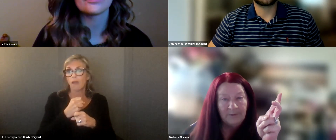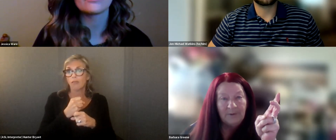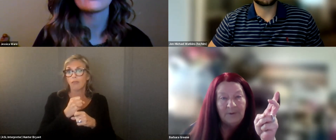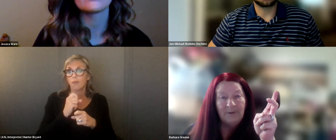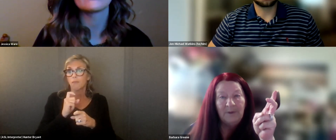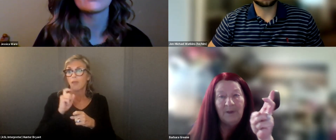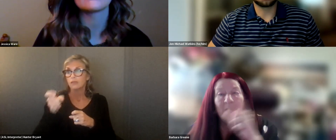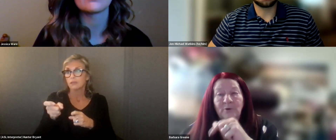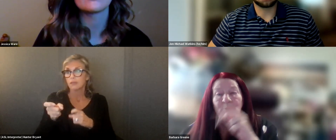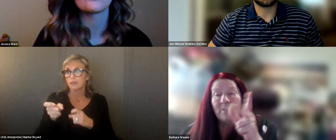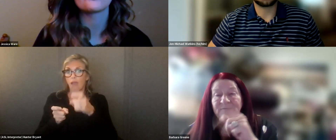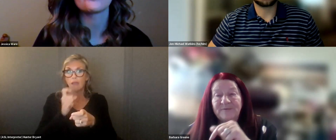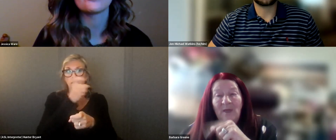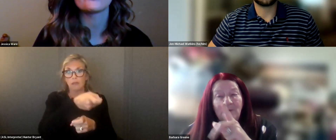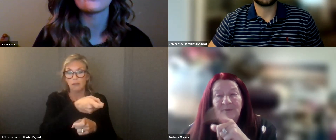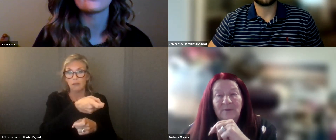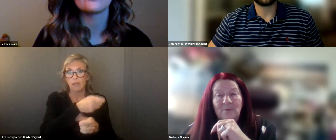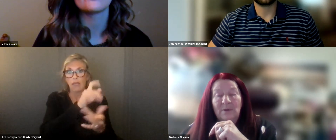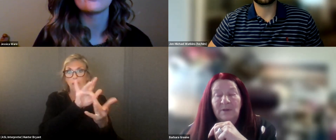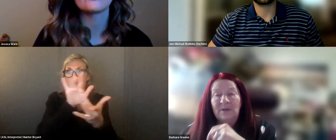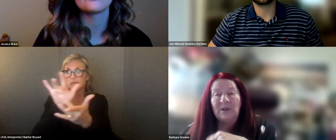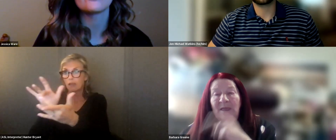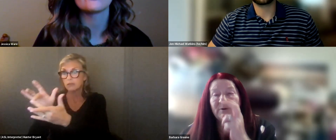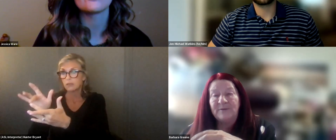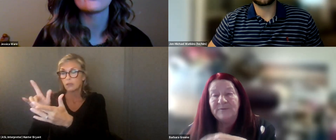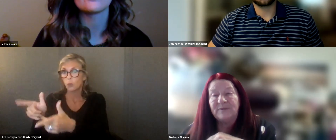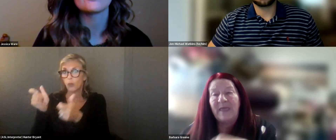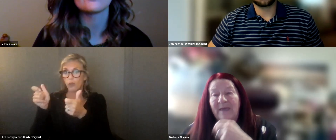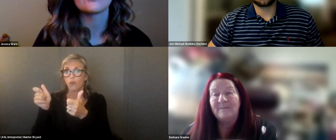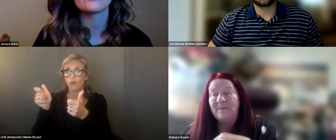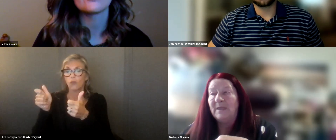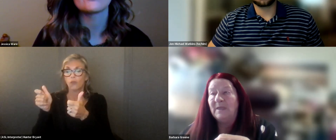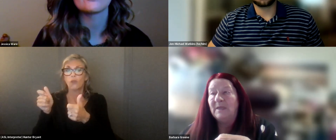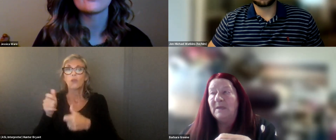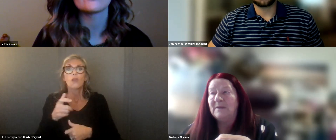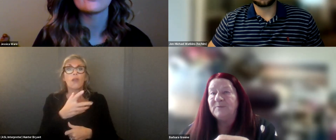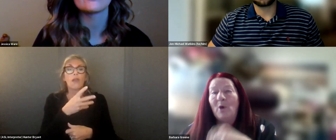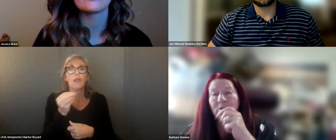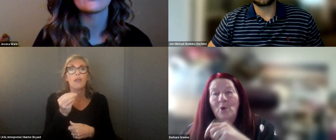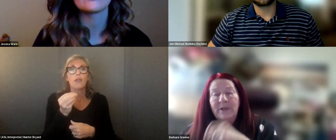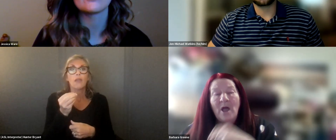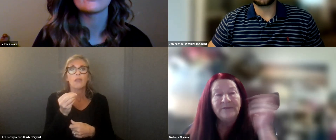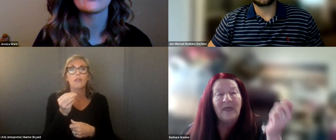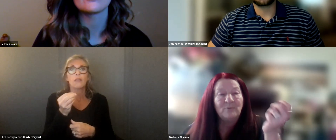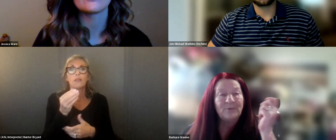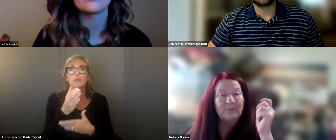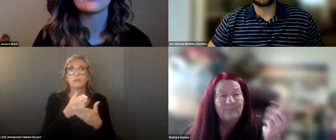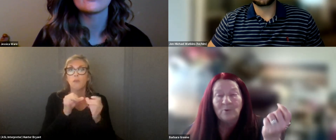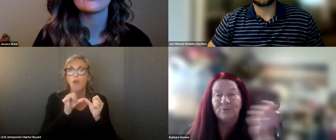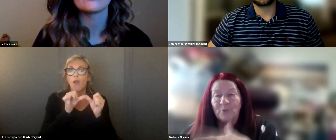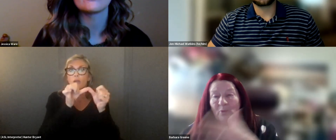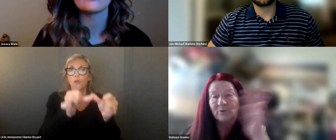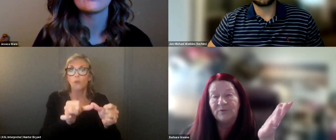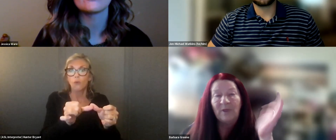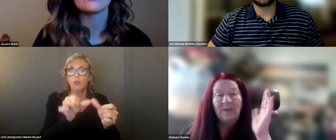quicker. Our new process also allowed us to have some ongoing contact with the